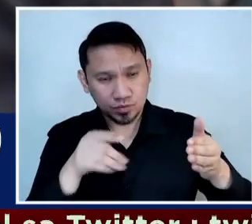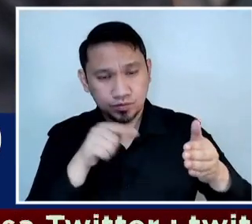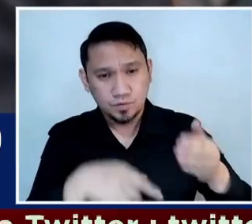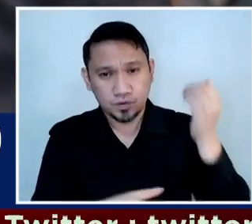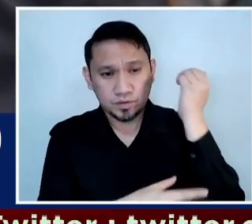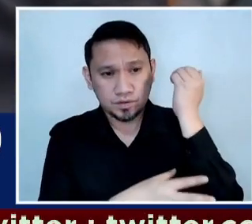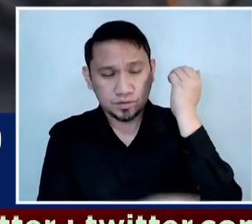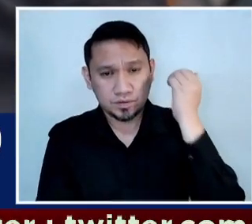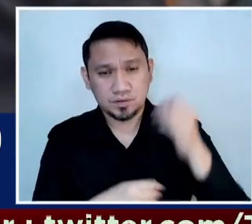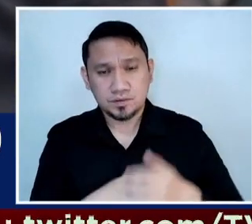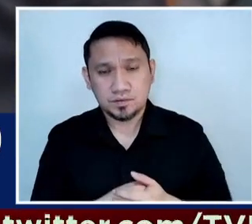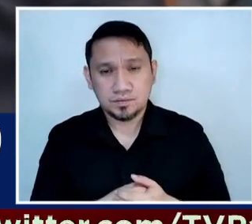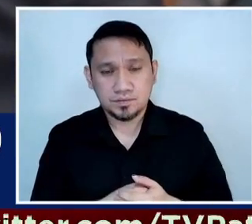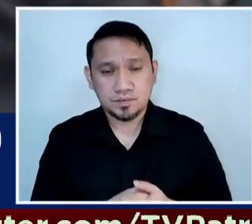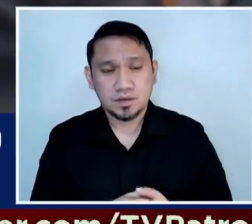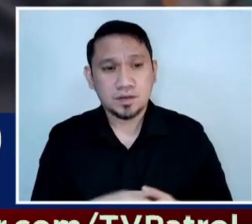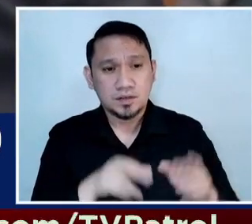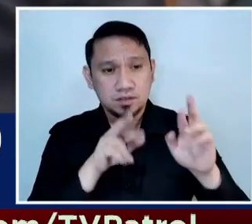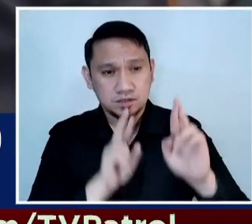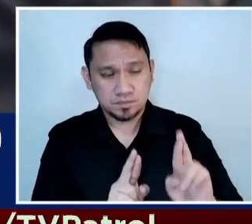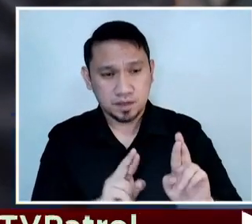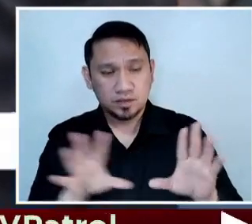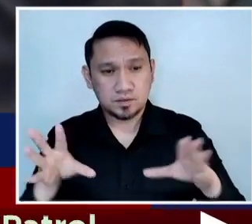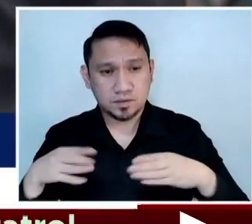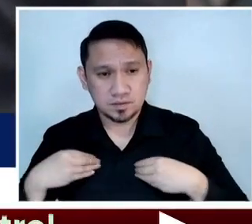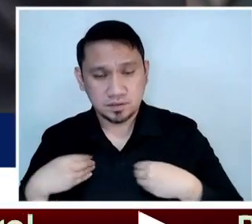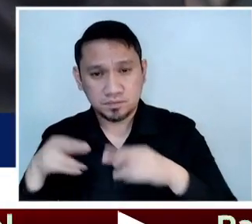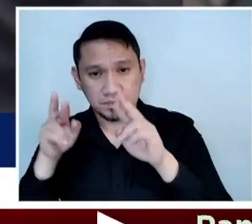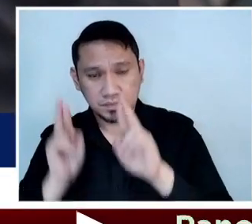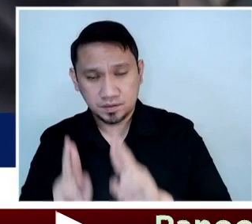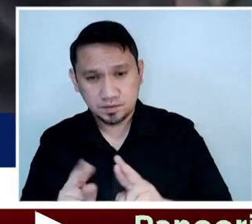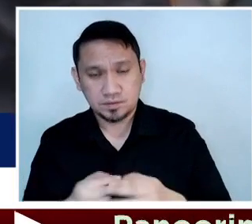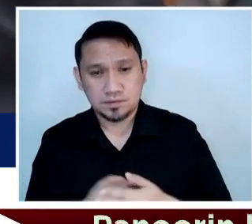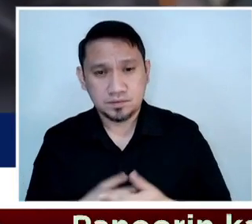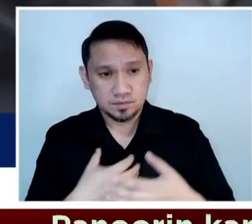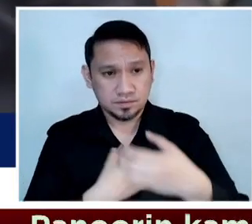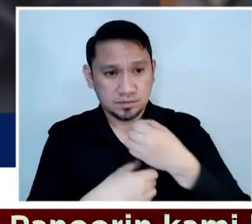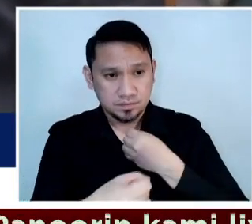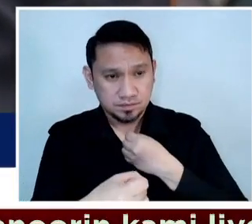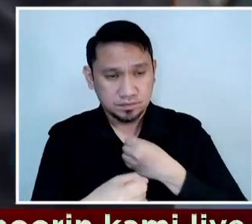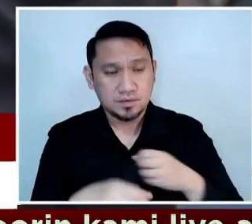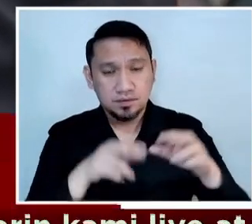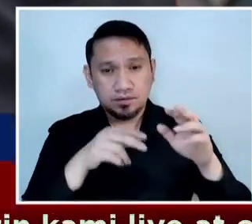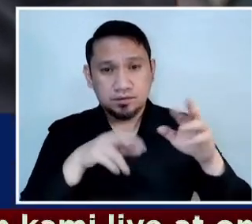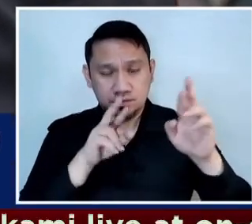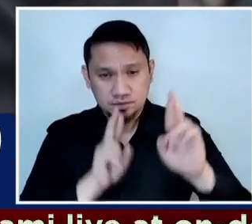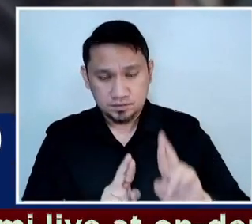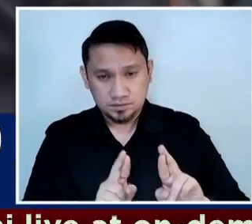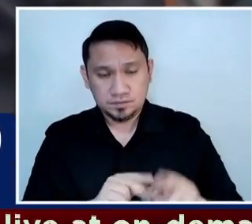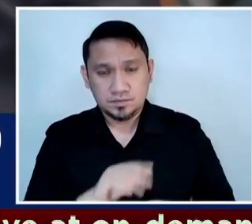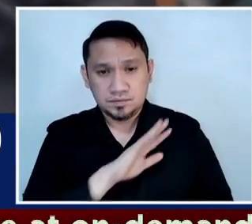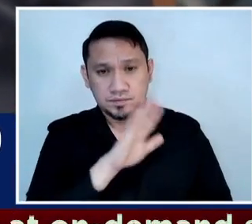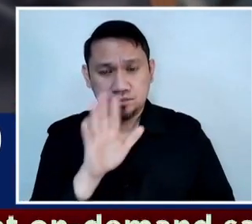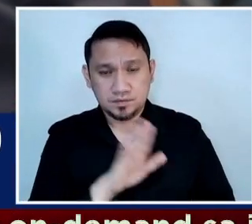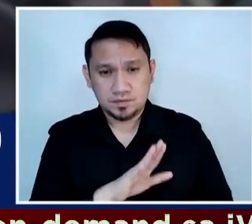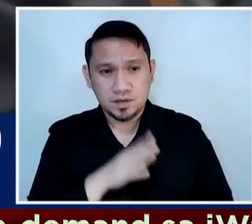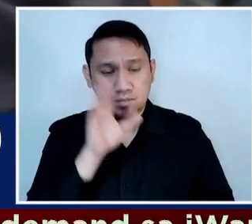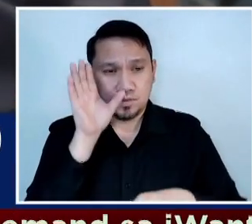Respect begets respect. Respect is earned, never